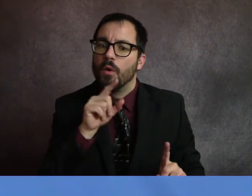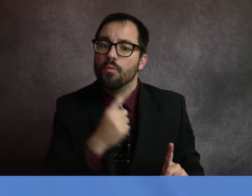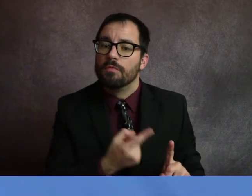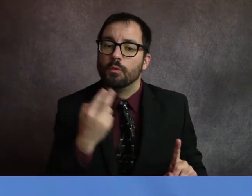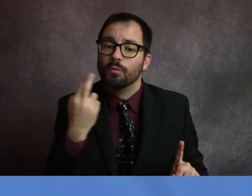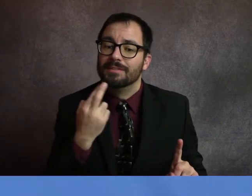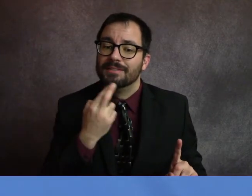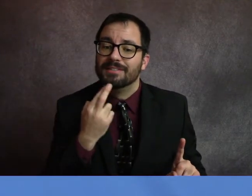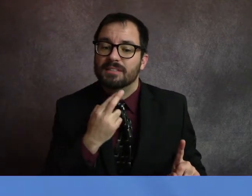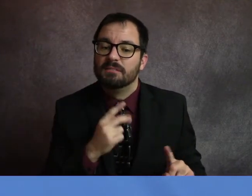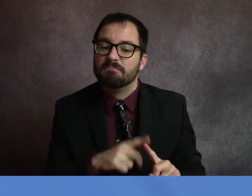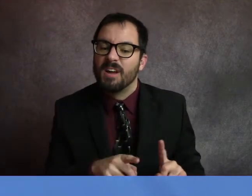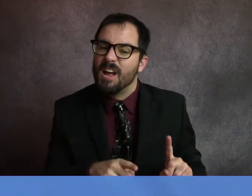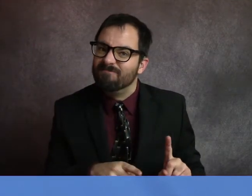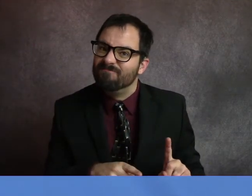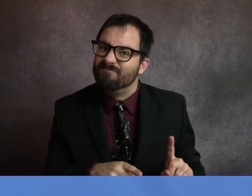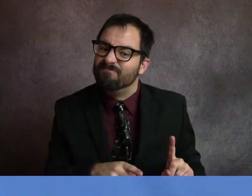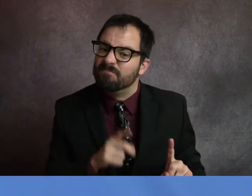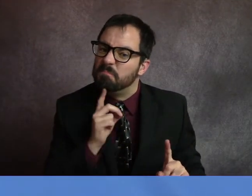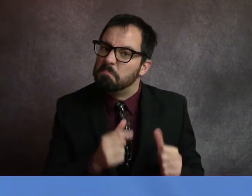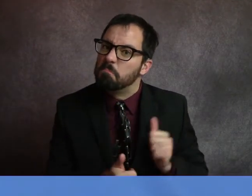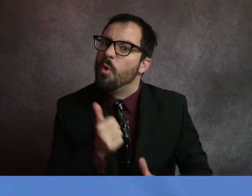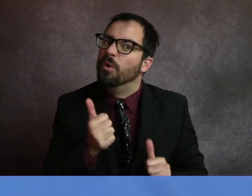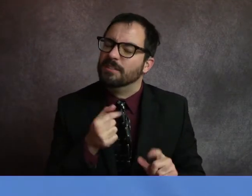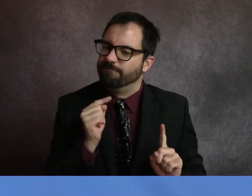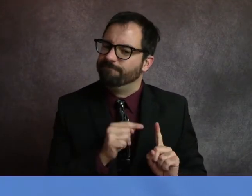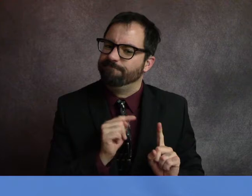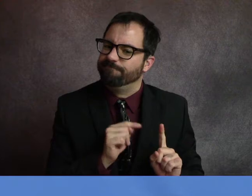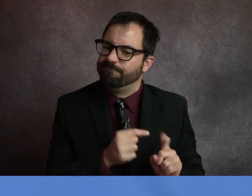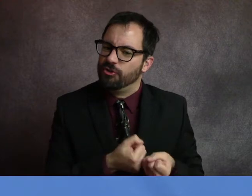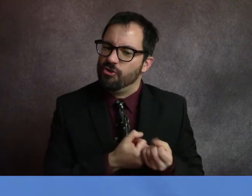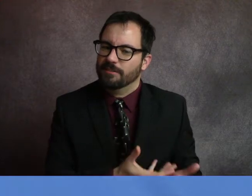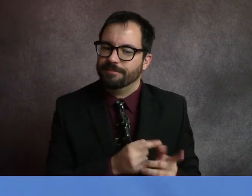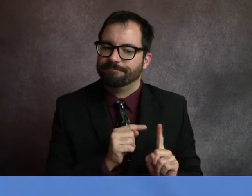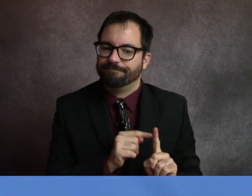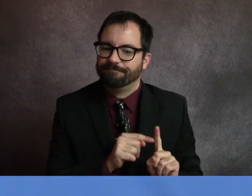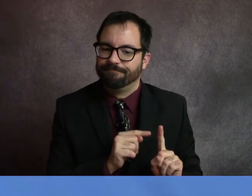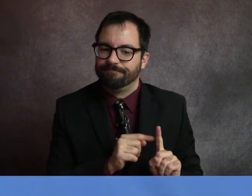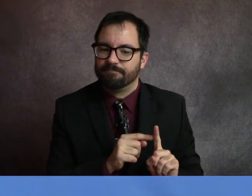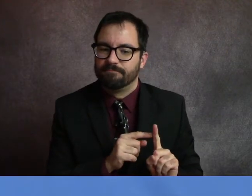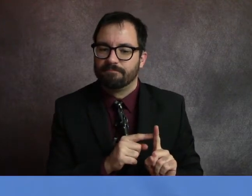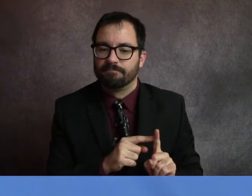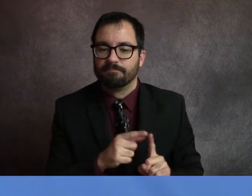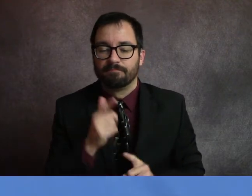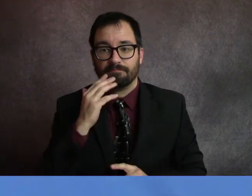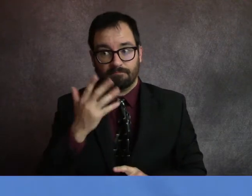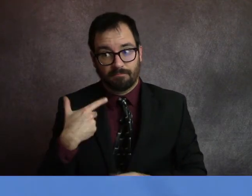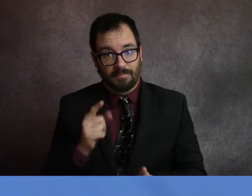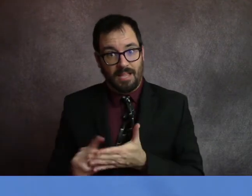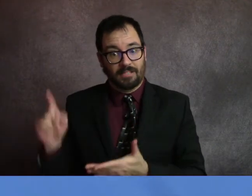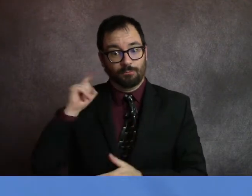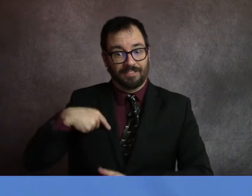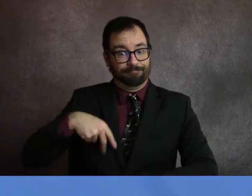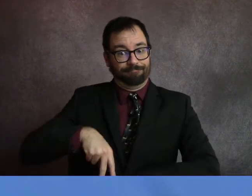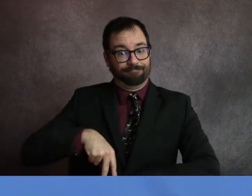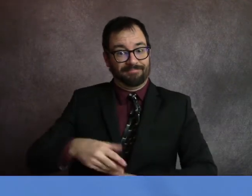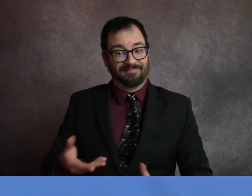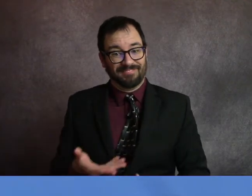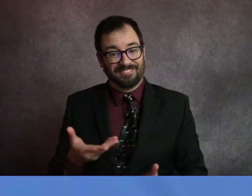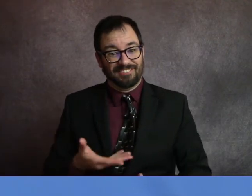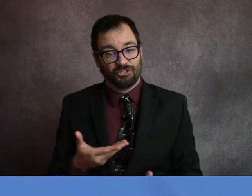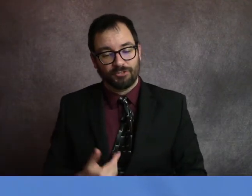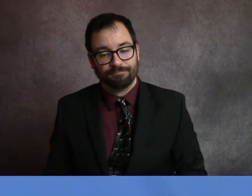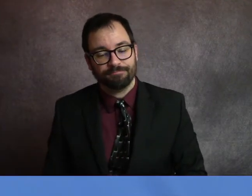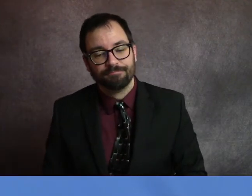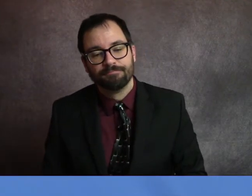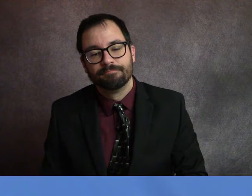only reason why the numbers are getting higher, but it seems like it's the main reason. Standing here a week from now, we'll know if